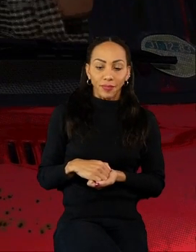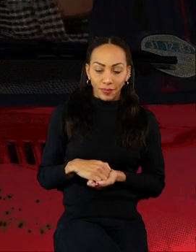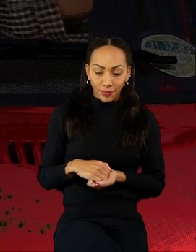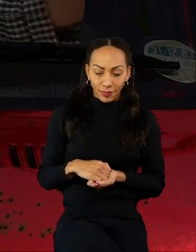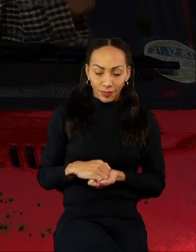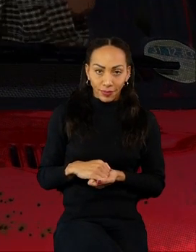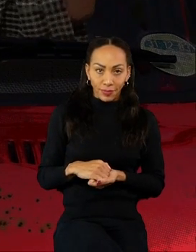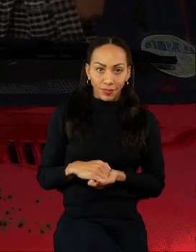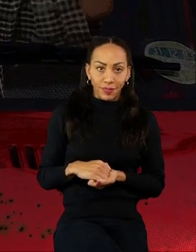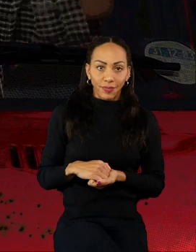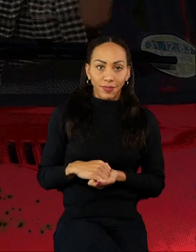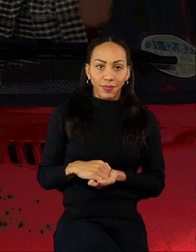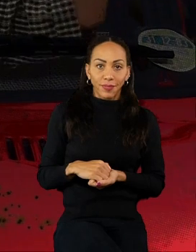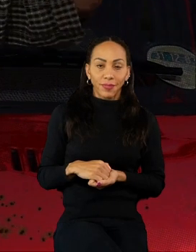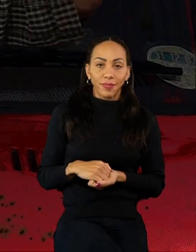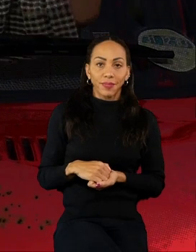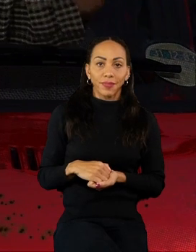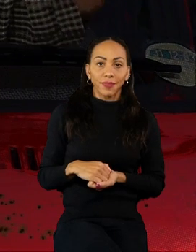Getting some potholes.